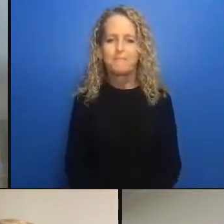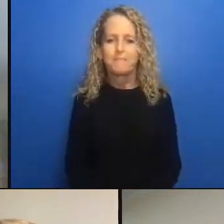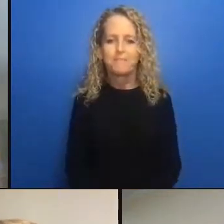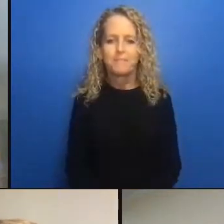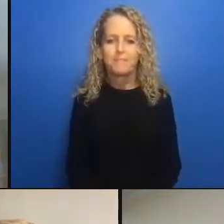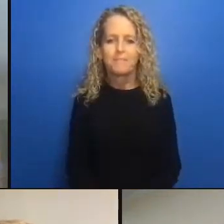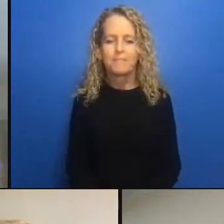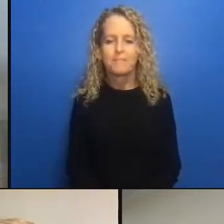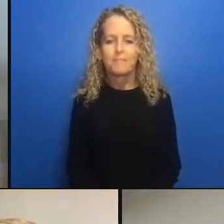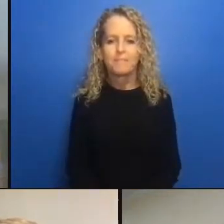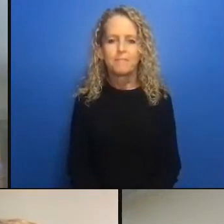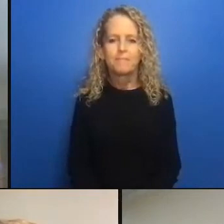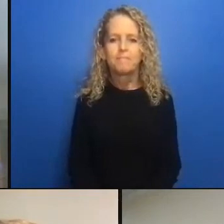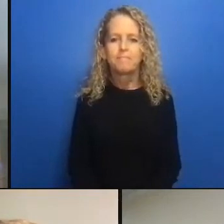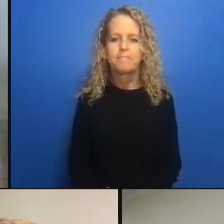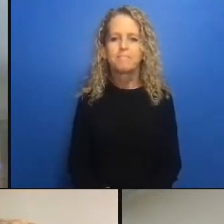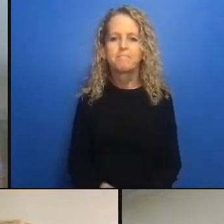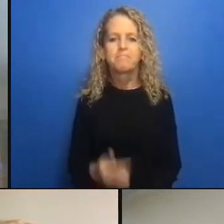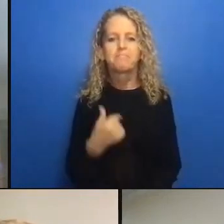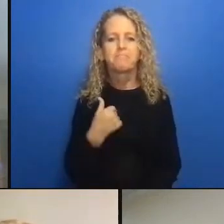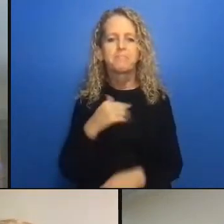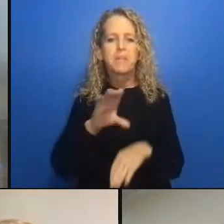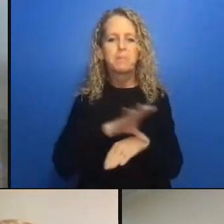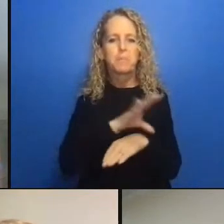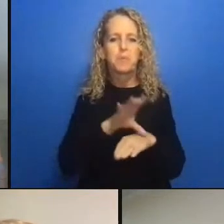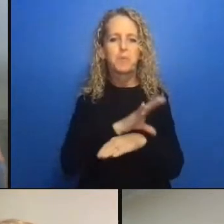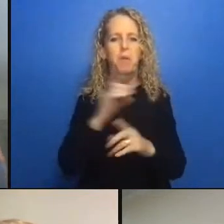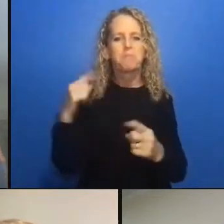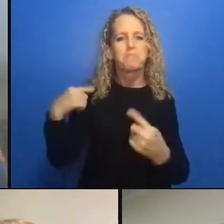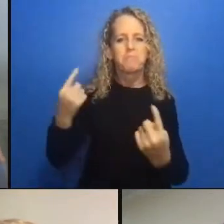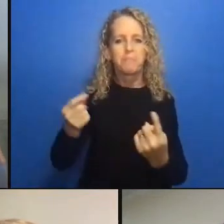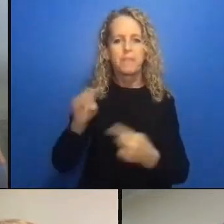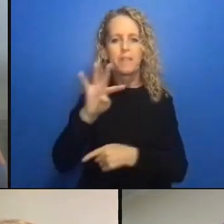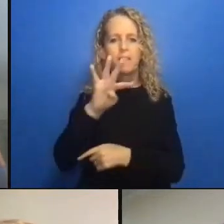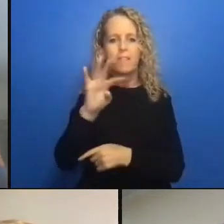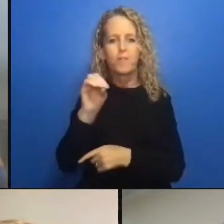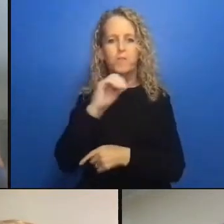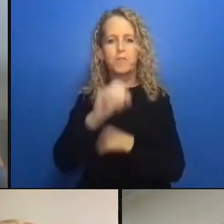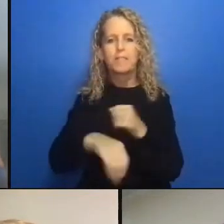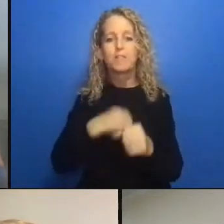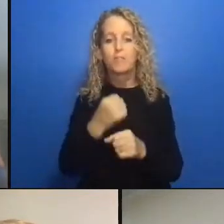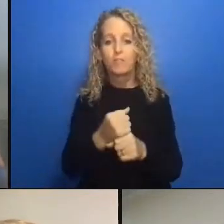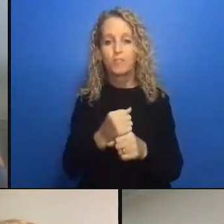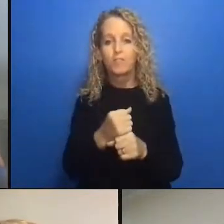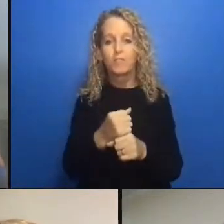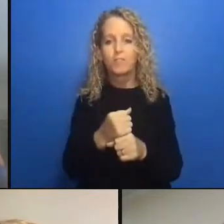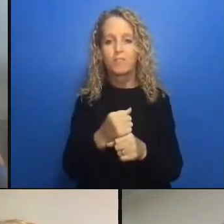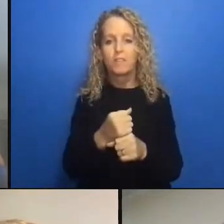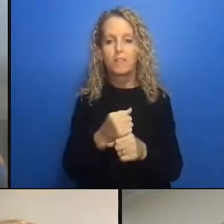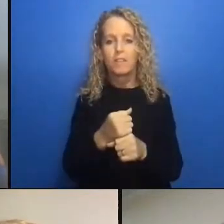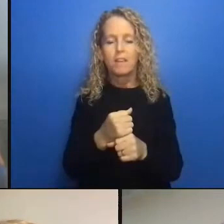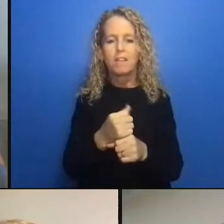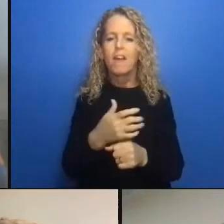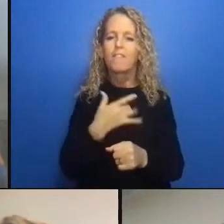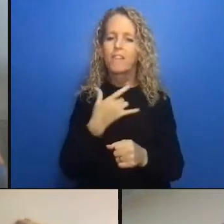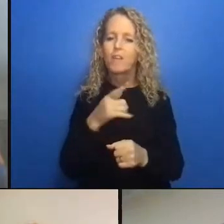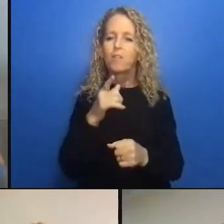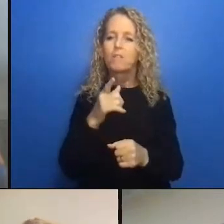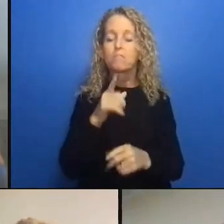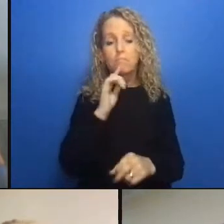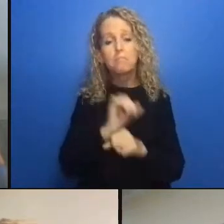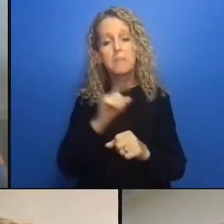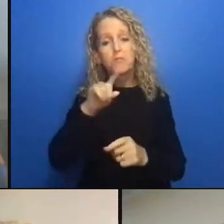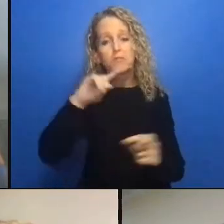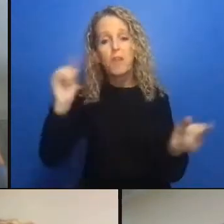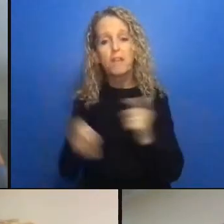I've been in computing for 40 years, and I have to say, the more things change, the more they're the same.